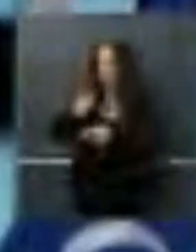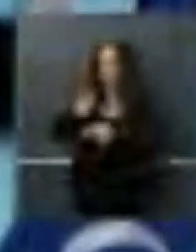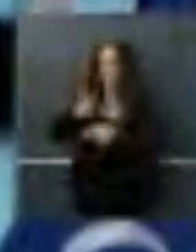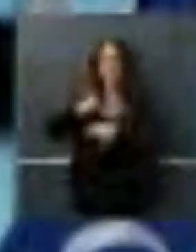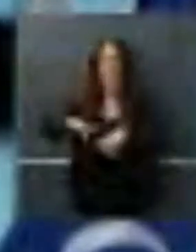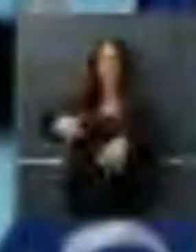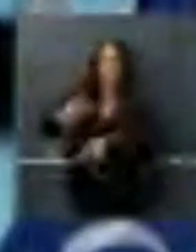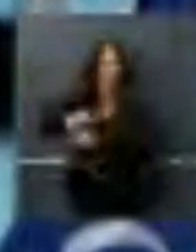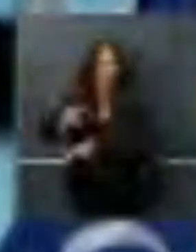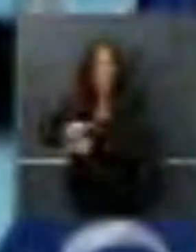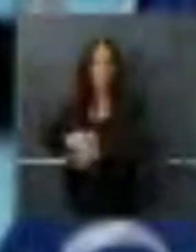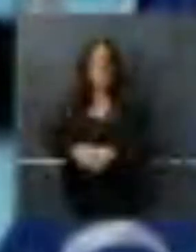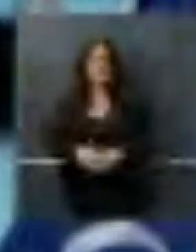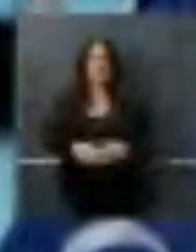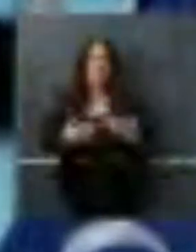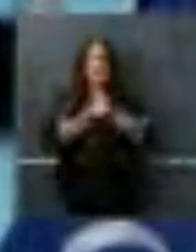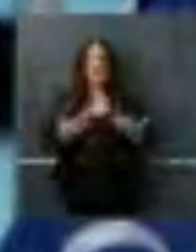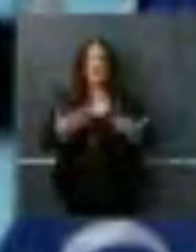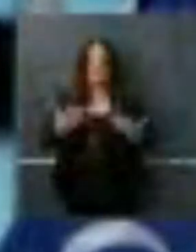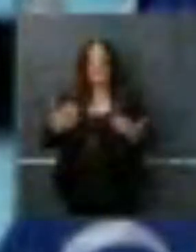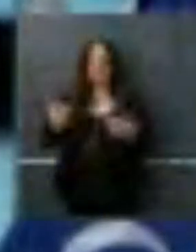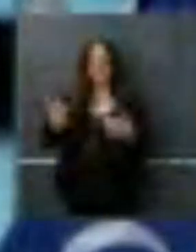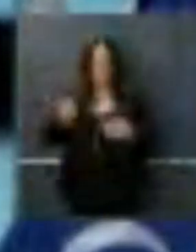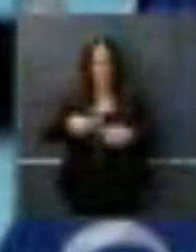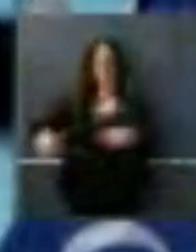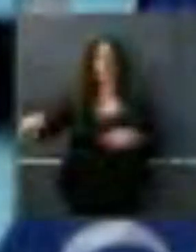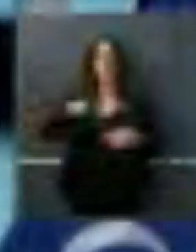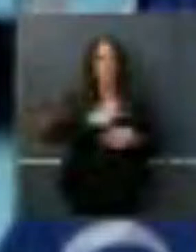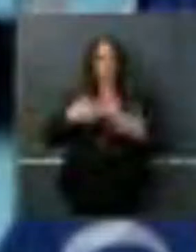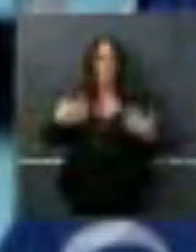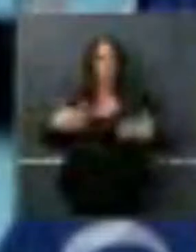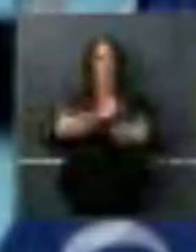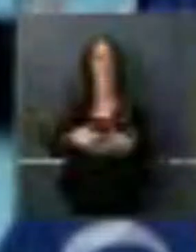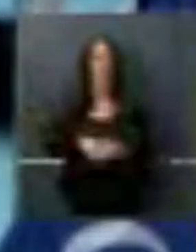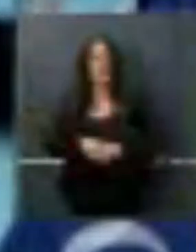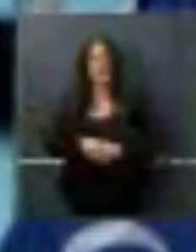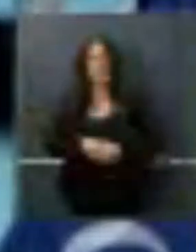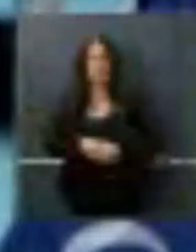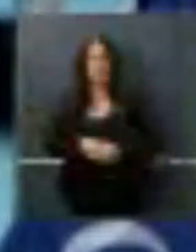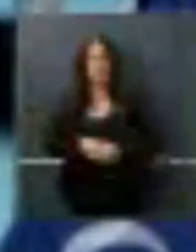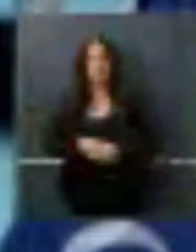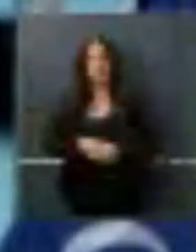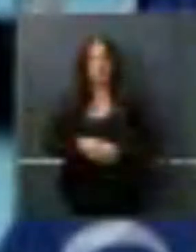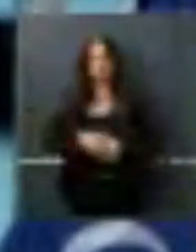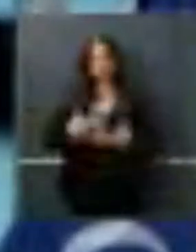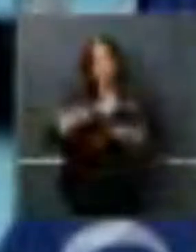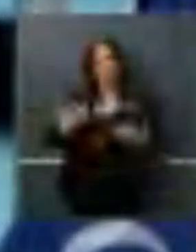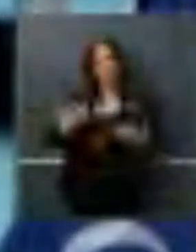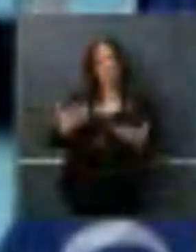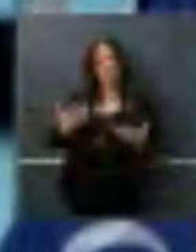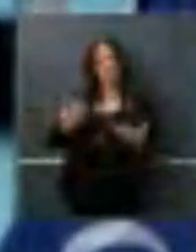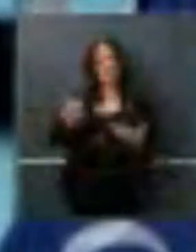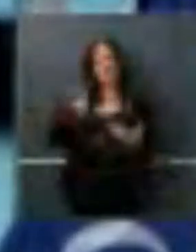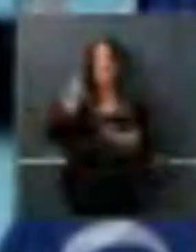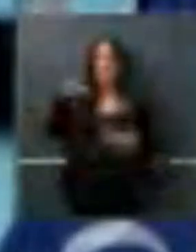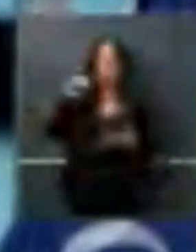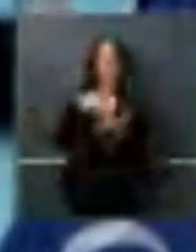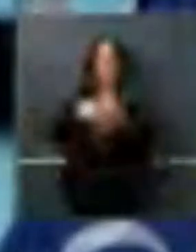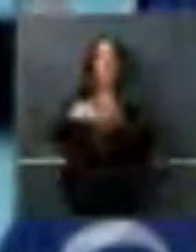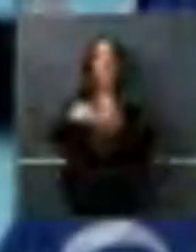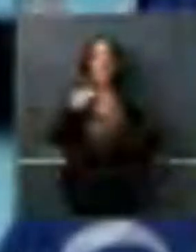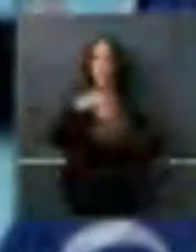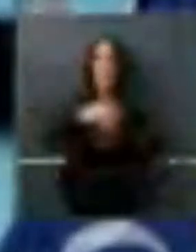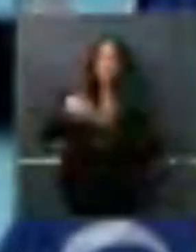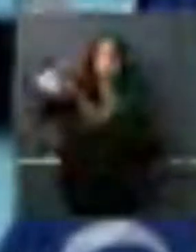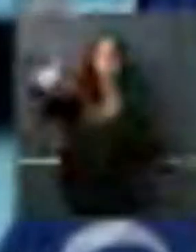in particular. On behalf of all of them, hundreds of thousands, if not millions, let me just say his comments